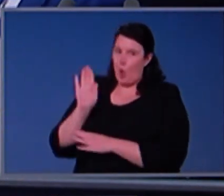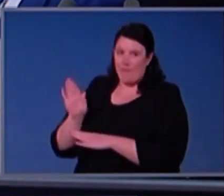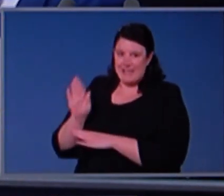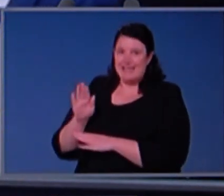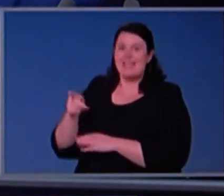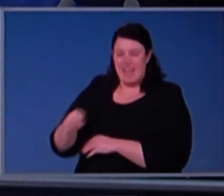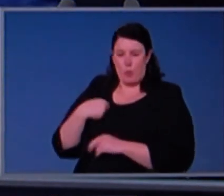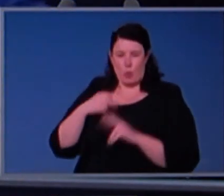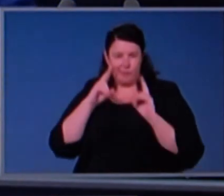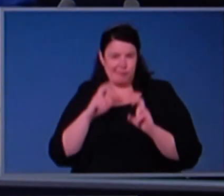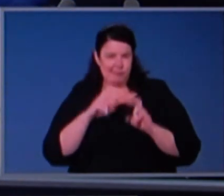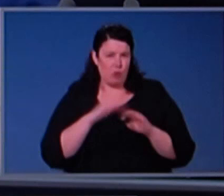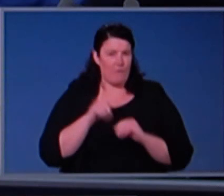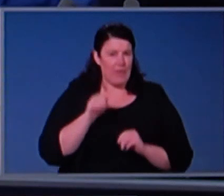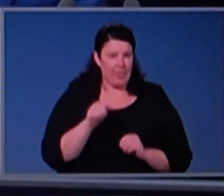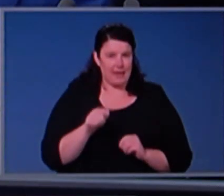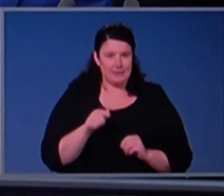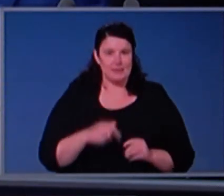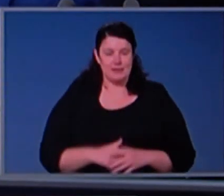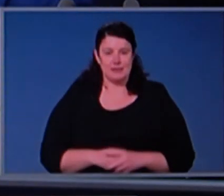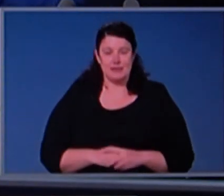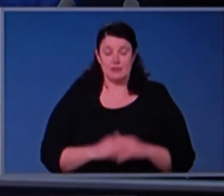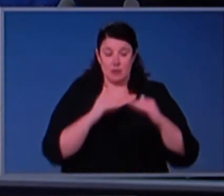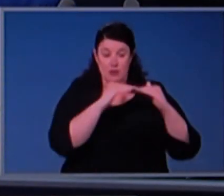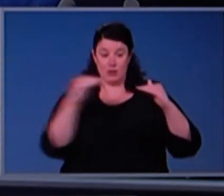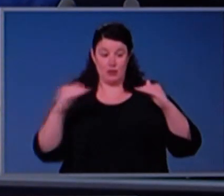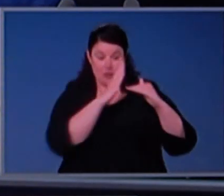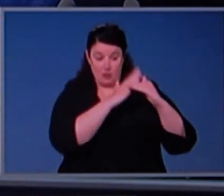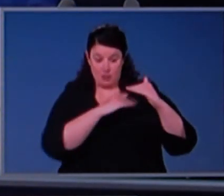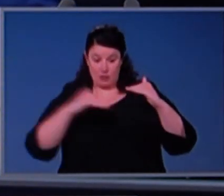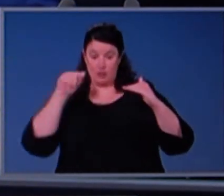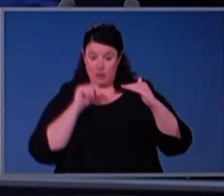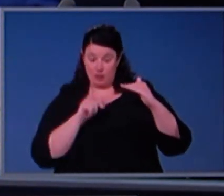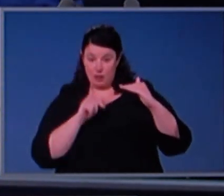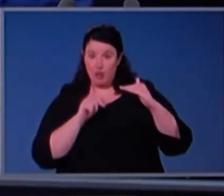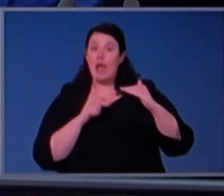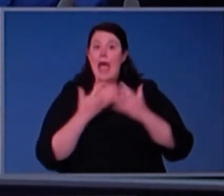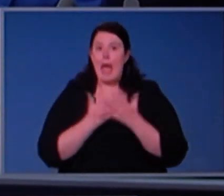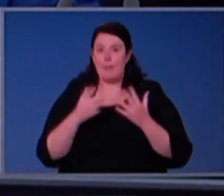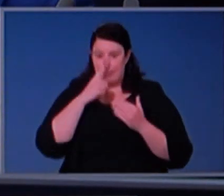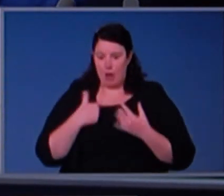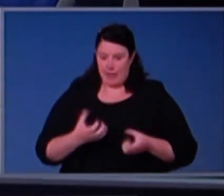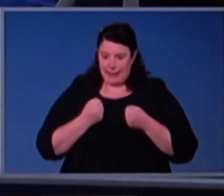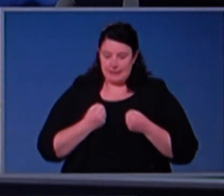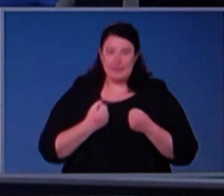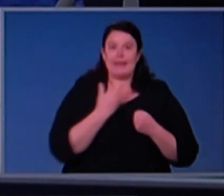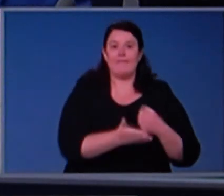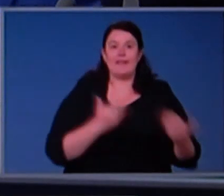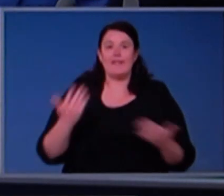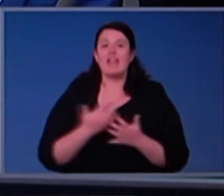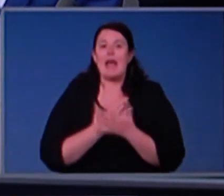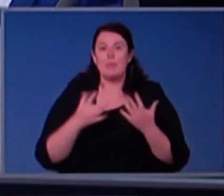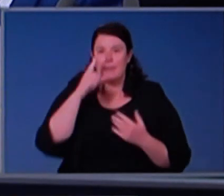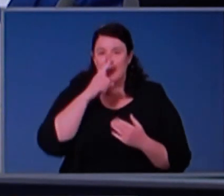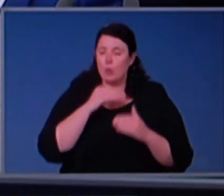see that the numbers are a little bit closer to 1. Tasmania is slightly over 1, but continuing its very good